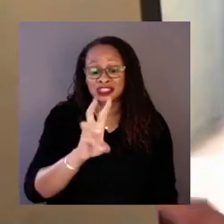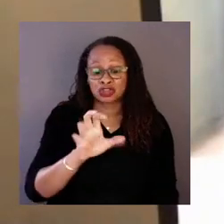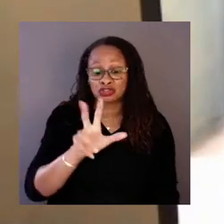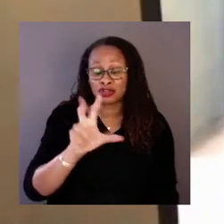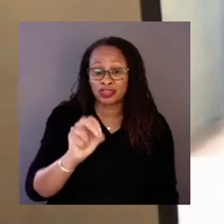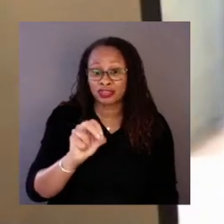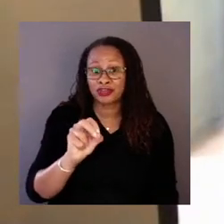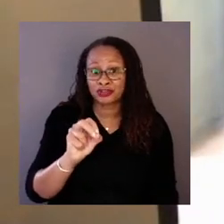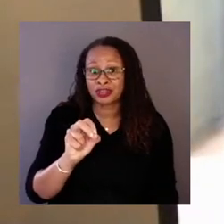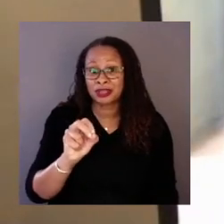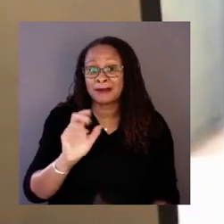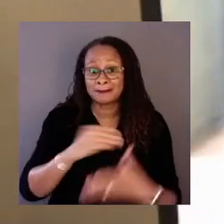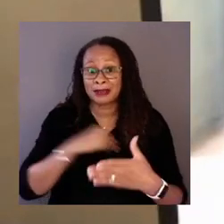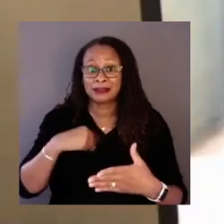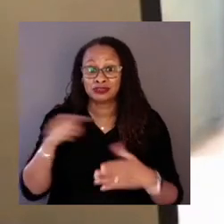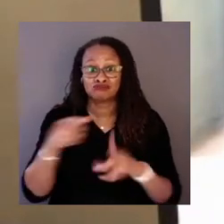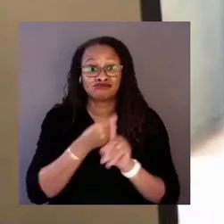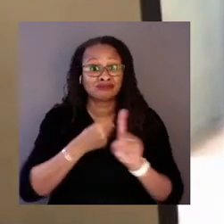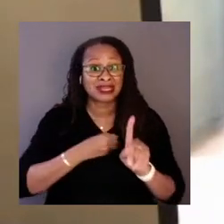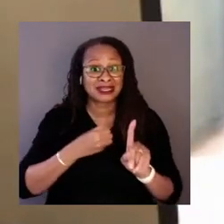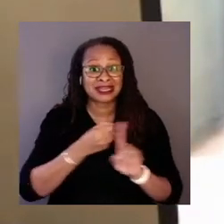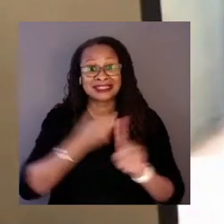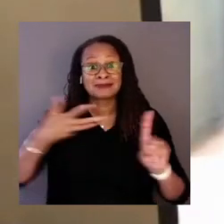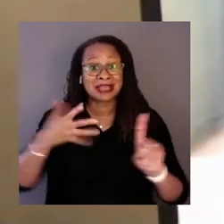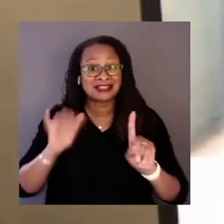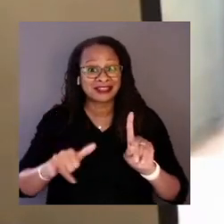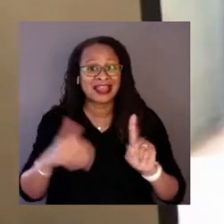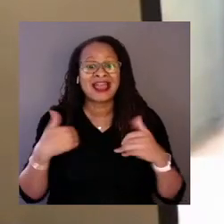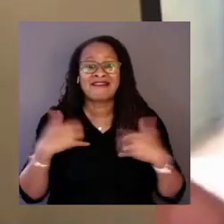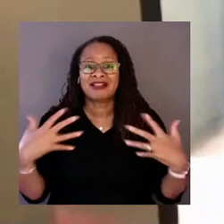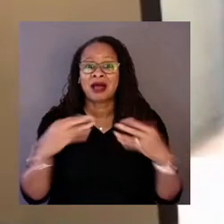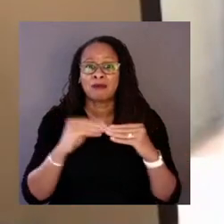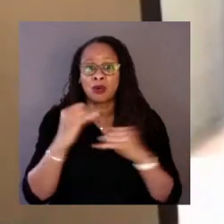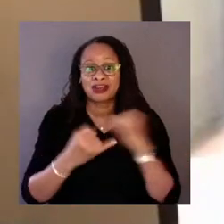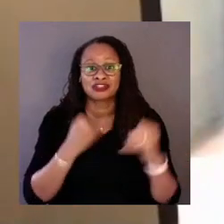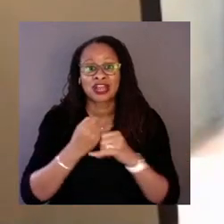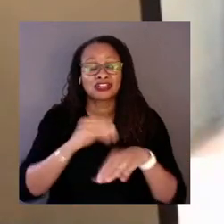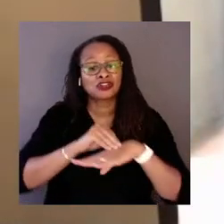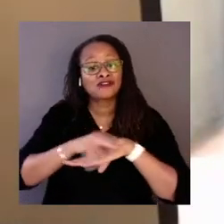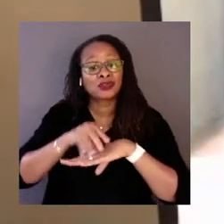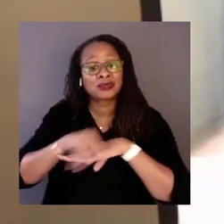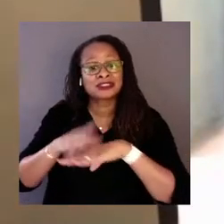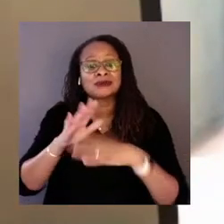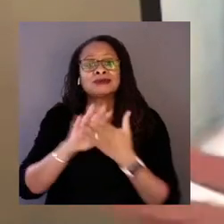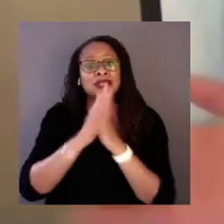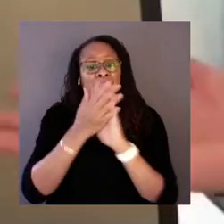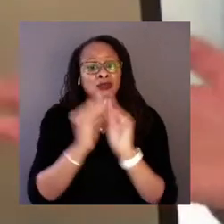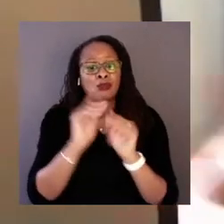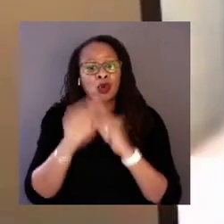that, you know, and have a lot more international influence. So it becomes even more global. So the